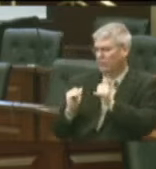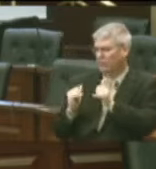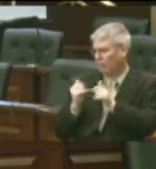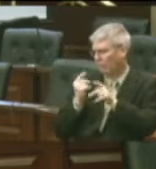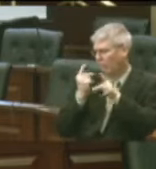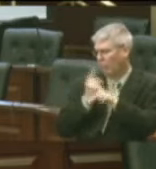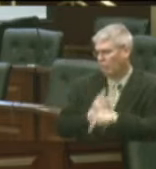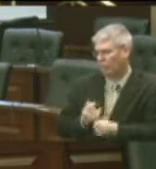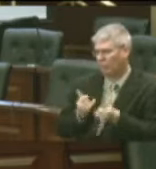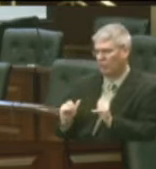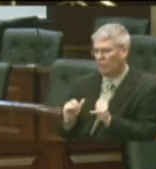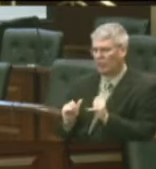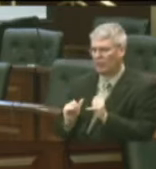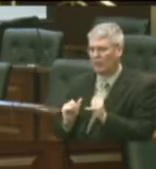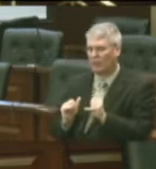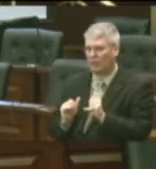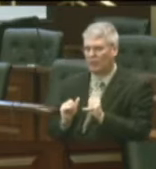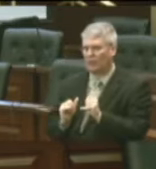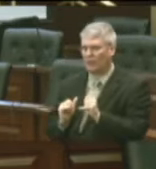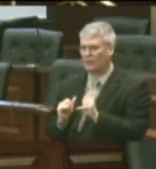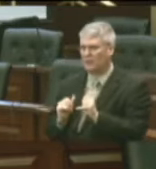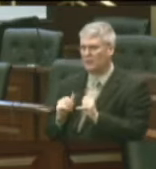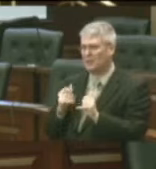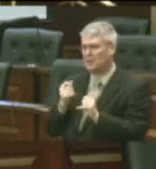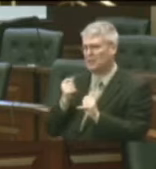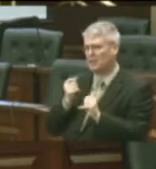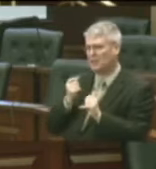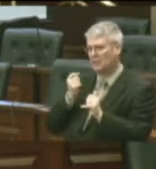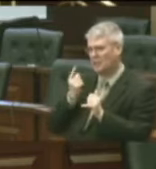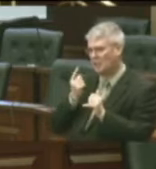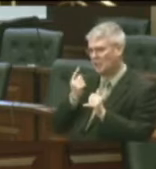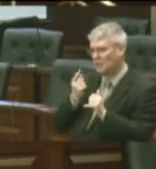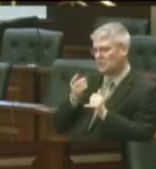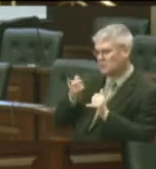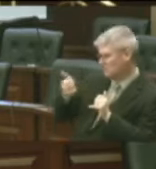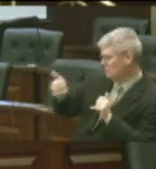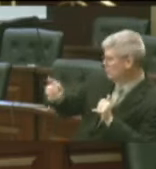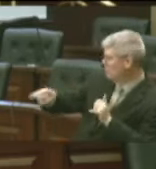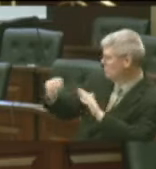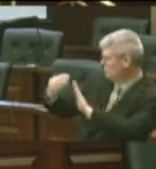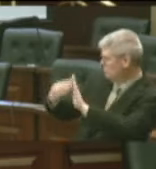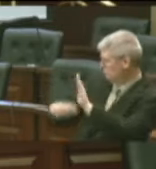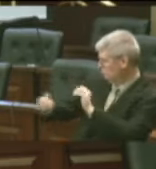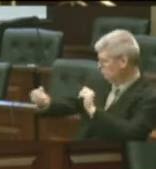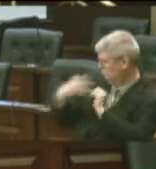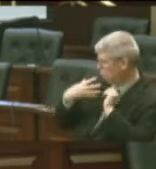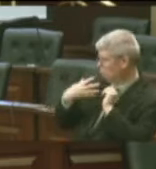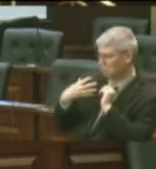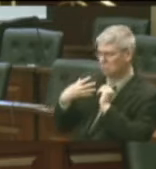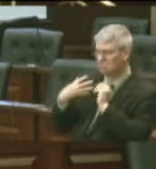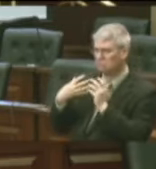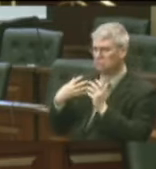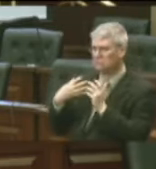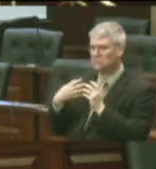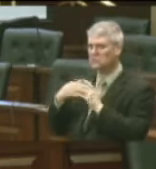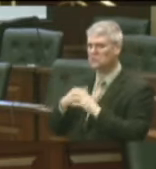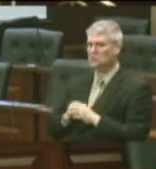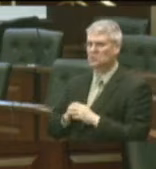what's available for, or the usage, the available usage. But the goal is to have it open widely for all students in Idaho.